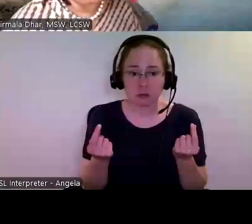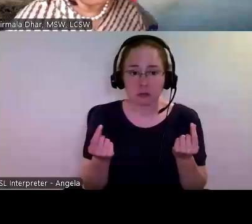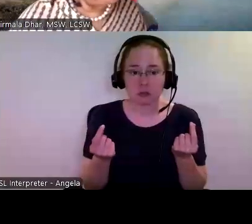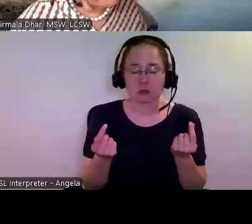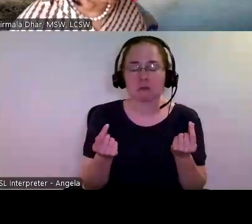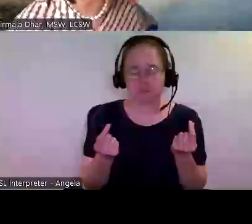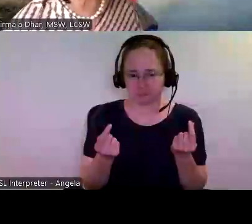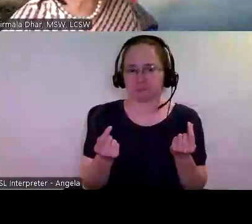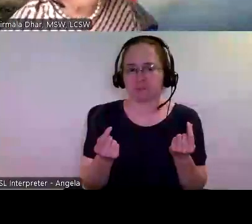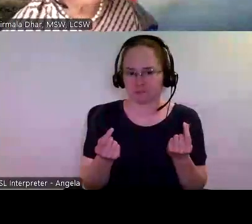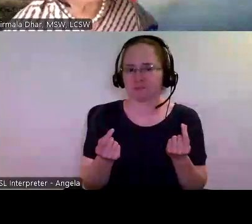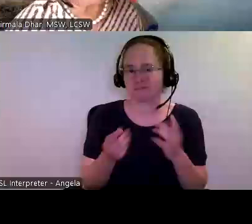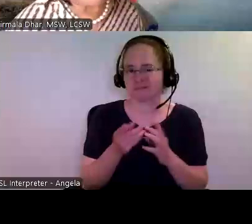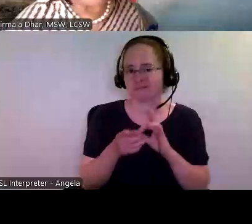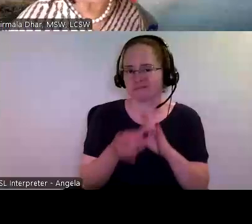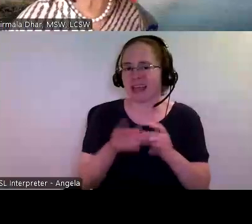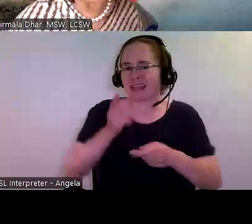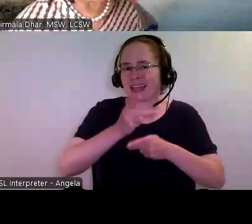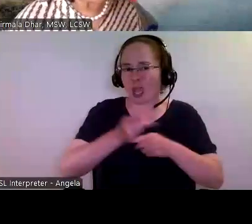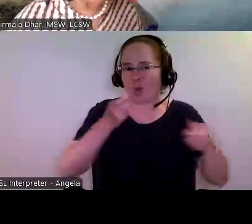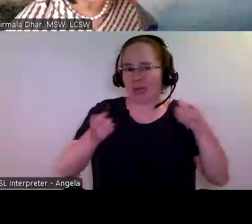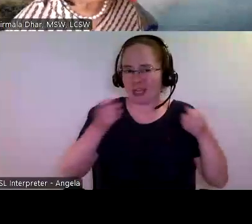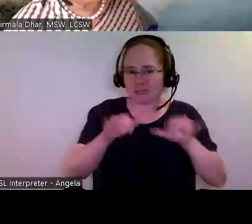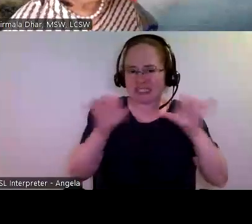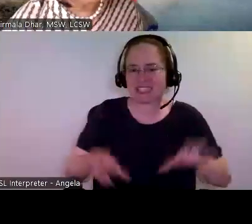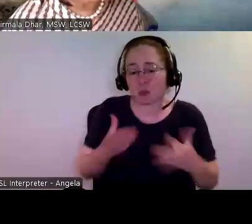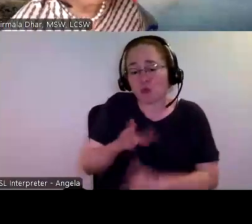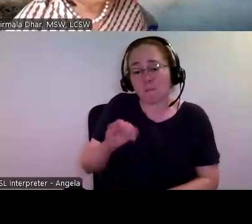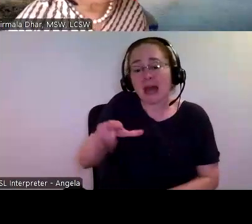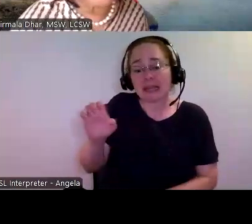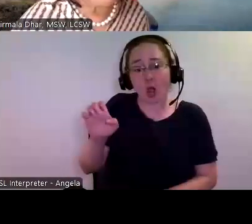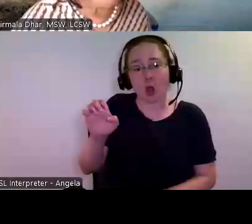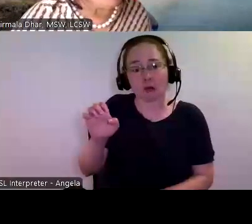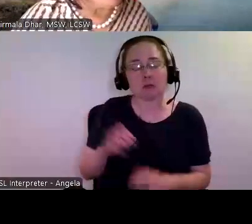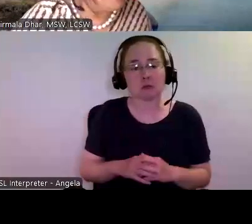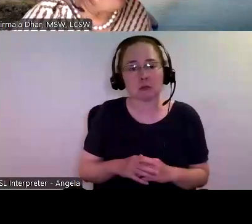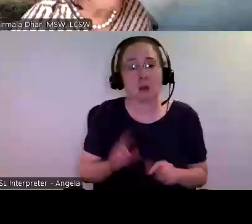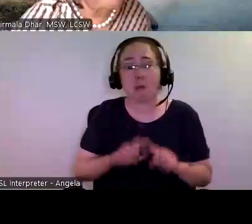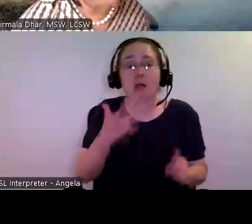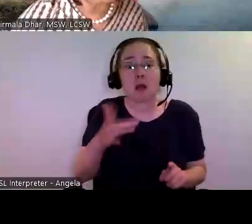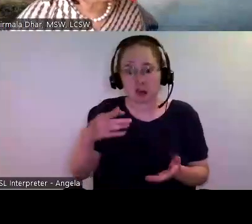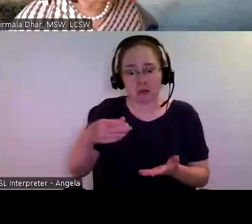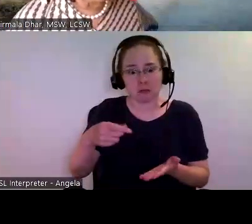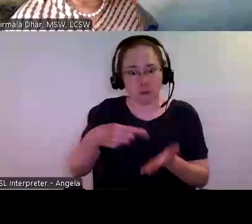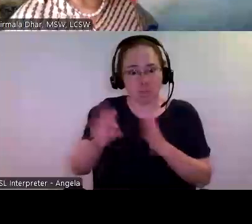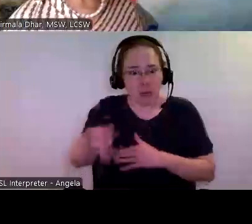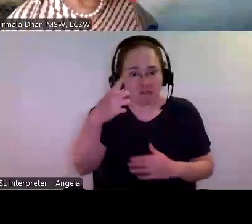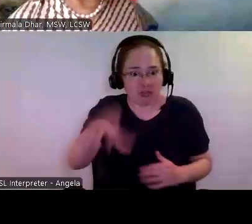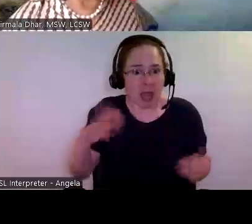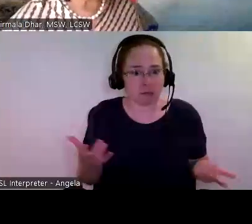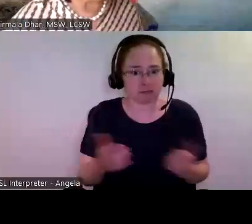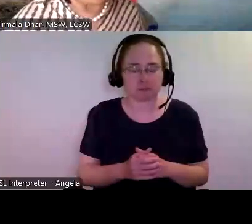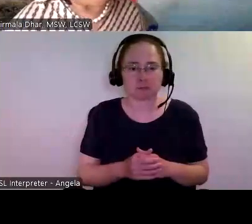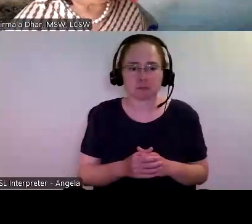this care management through Medicare. And the good news is you get reimbursed or you get paid for it. One is